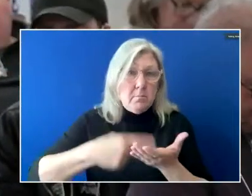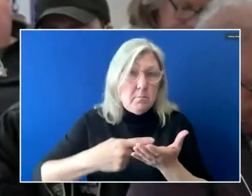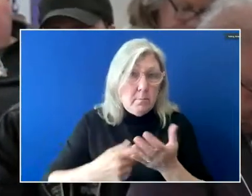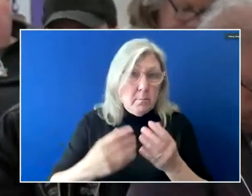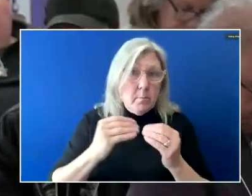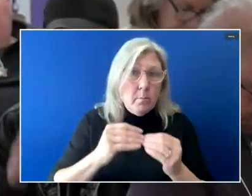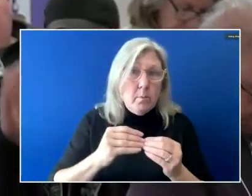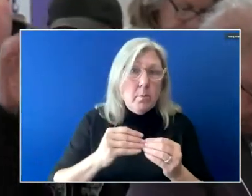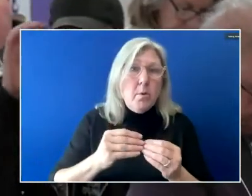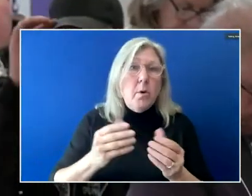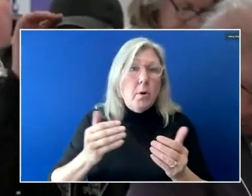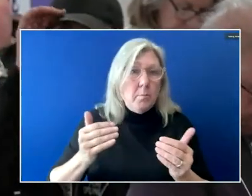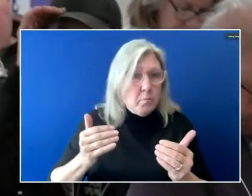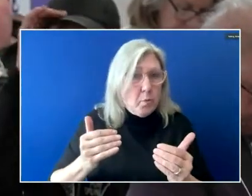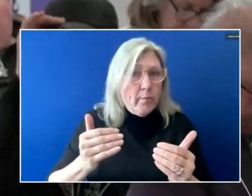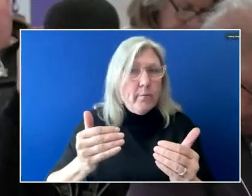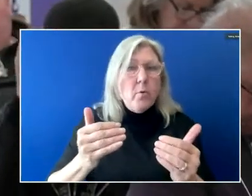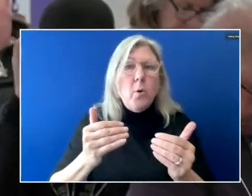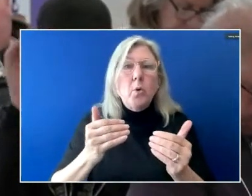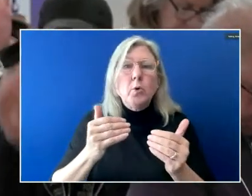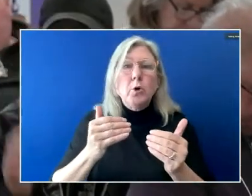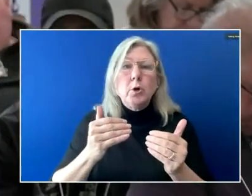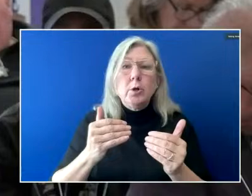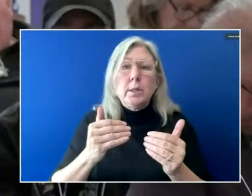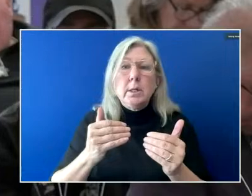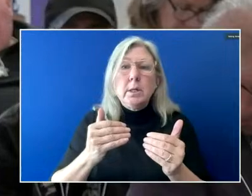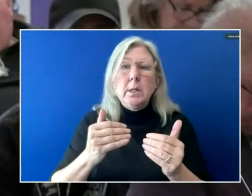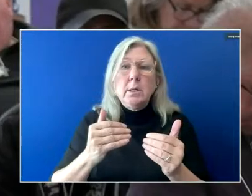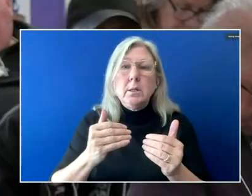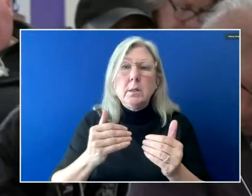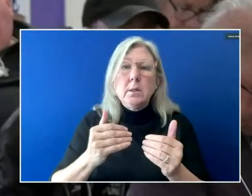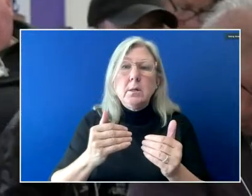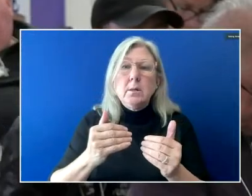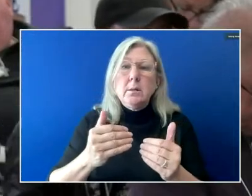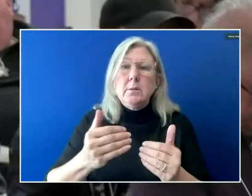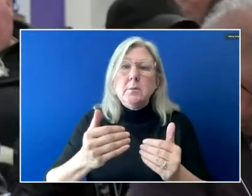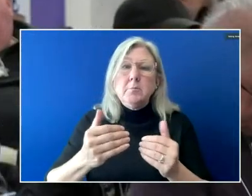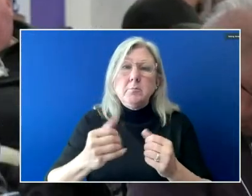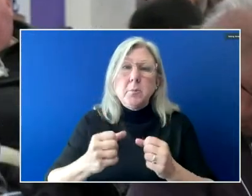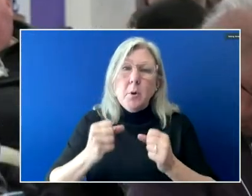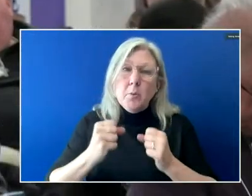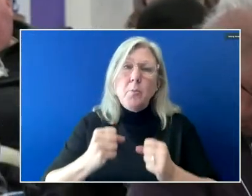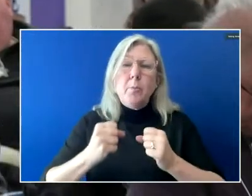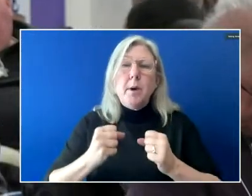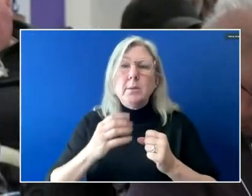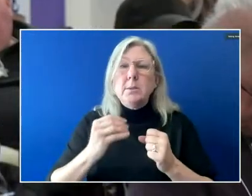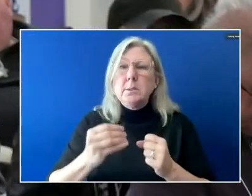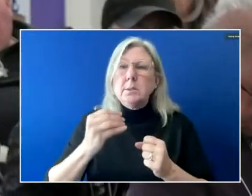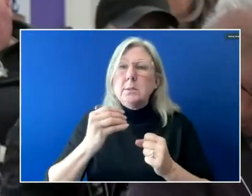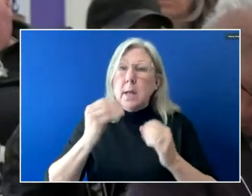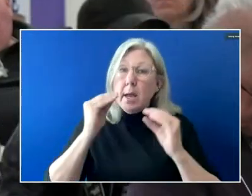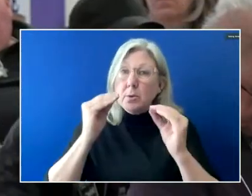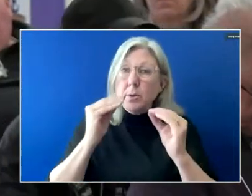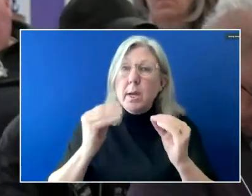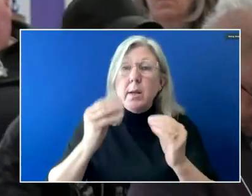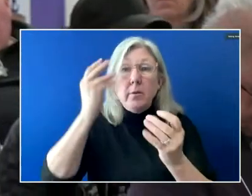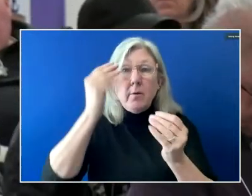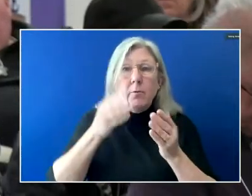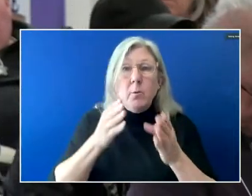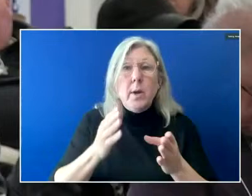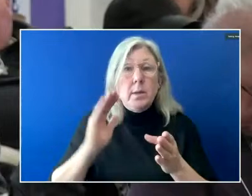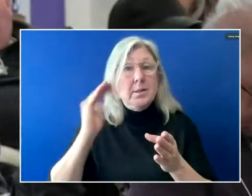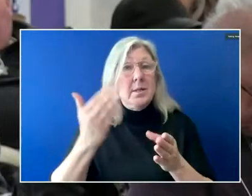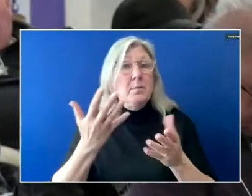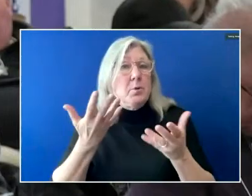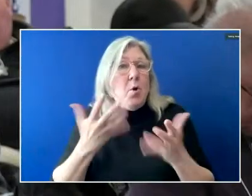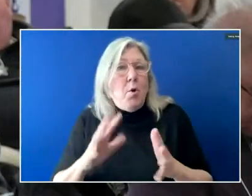a uh in a robust educated and thoughtful way that it sounds like um is potentially already underway but